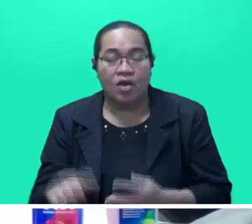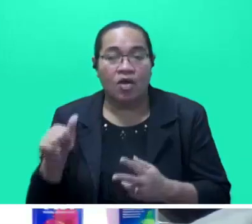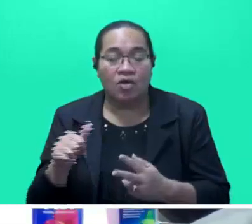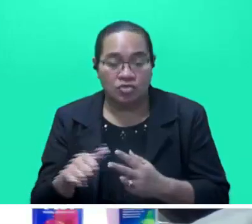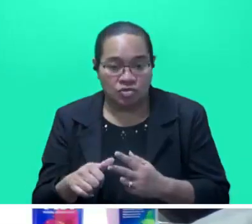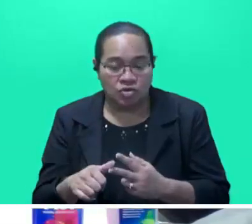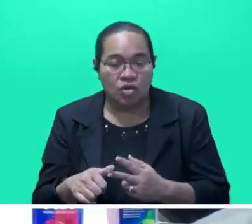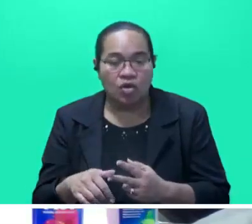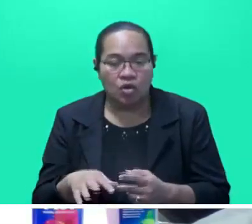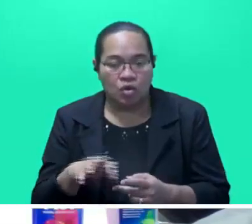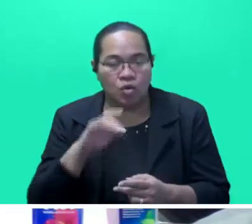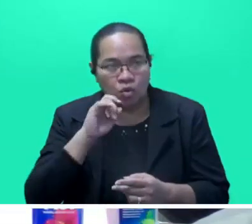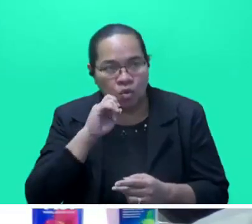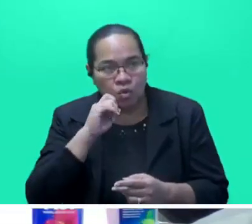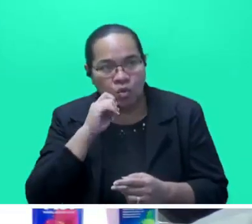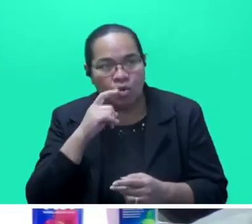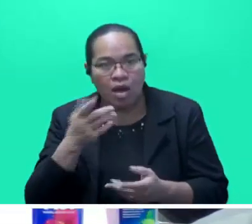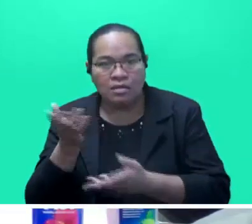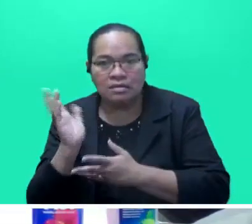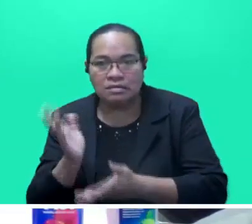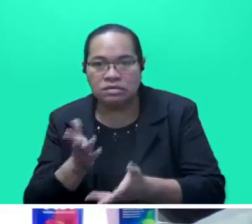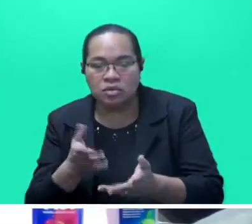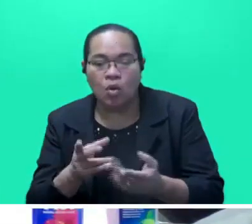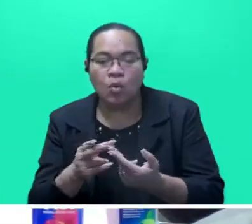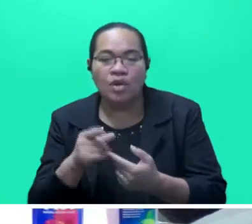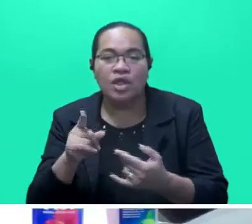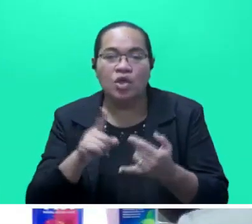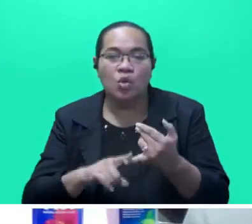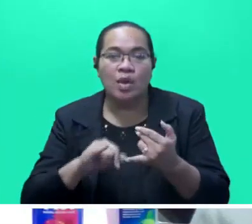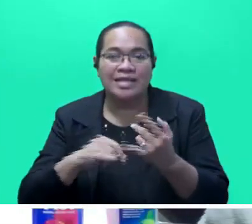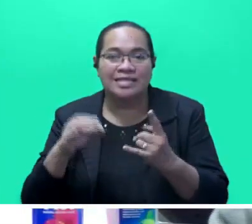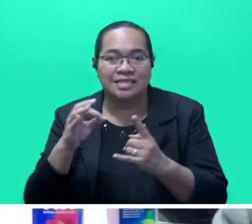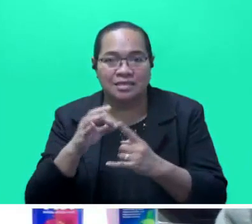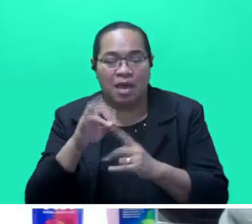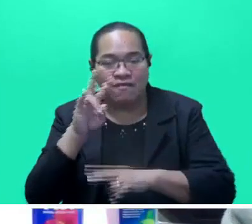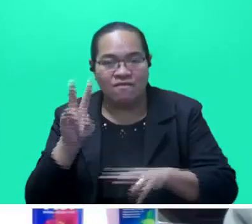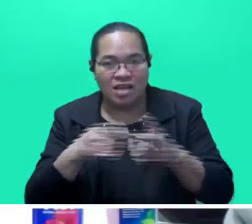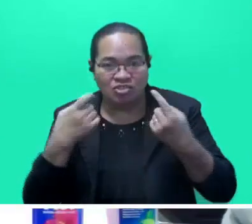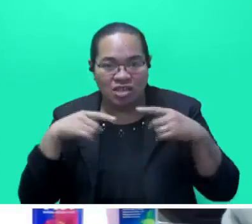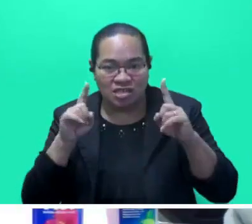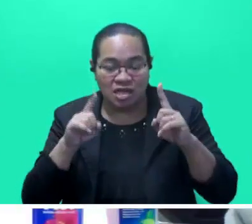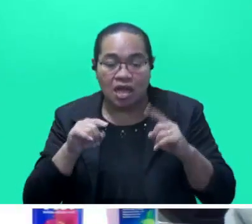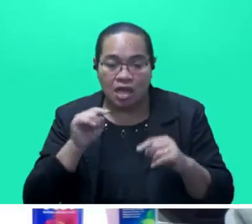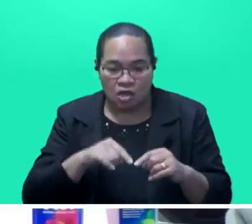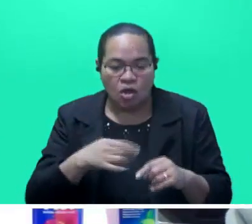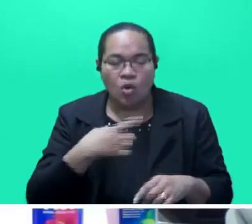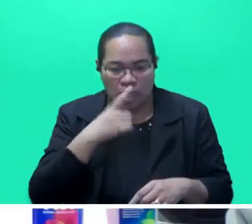there will be a dialogue held with the Vice Chancellor of the University of the South Pacific for corrections officers to further their